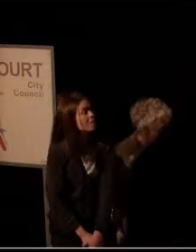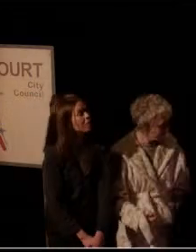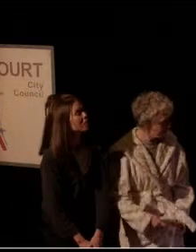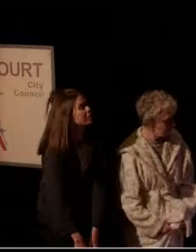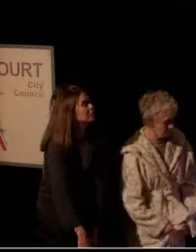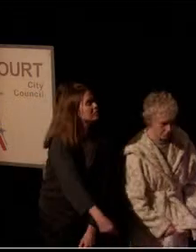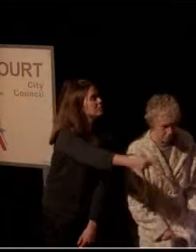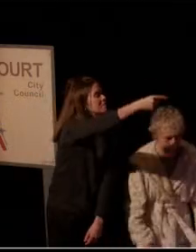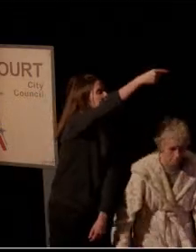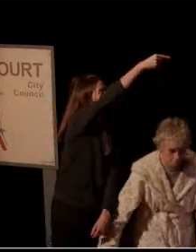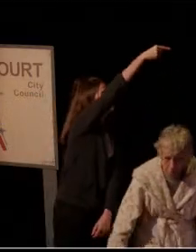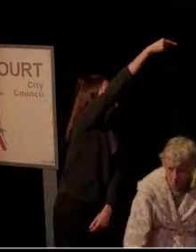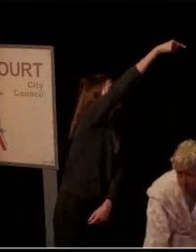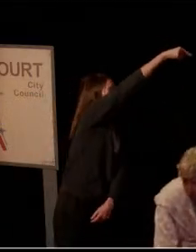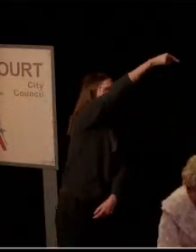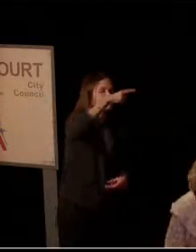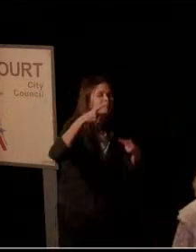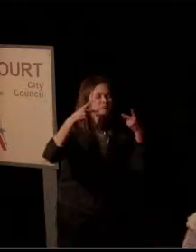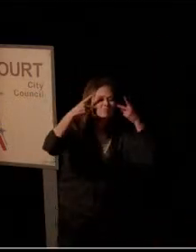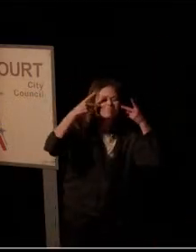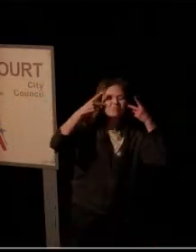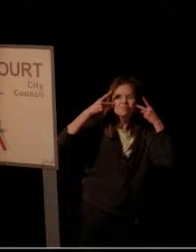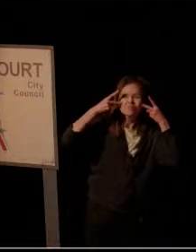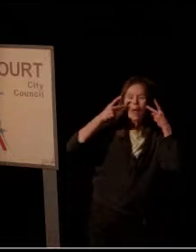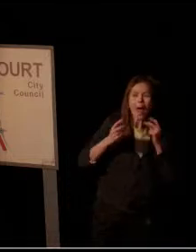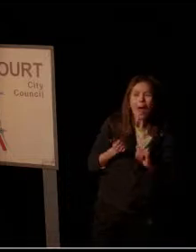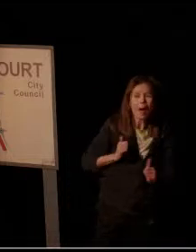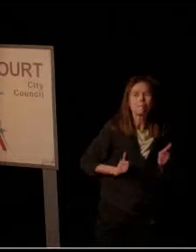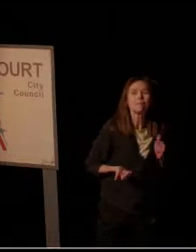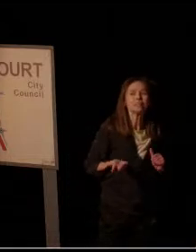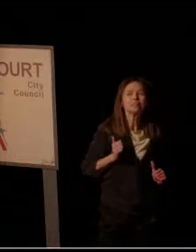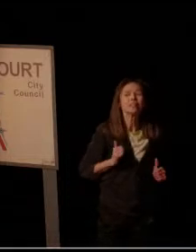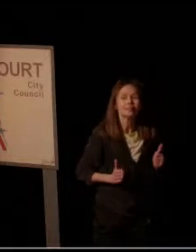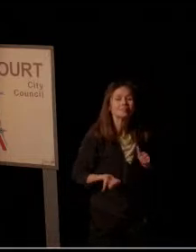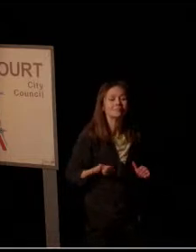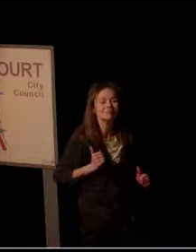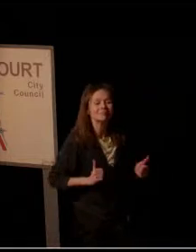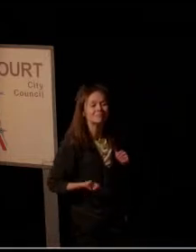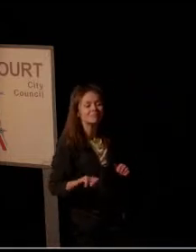tree, I think. Ben's tree. Hours happening.